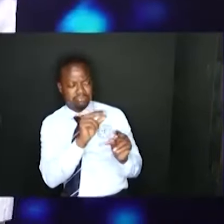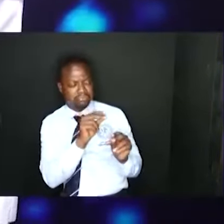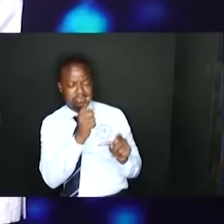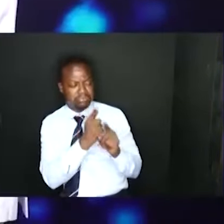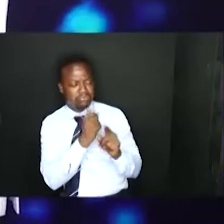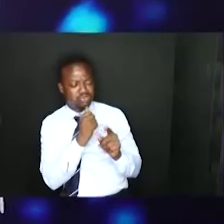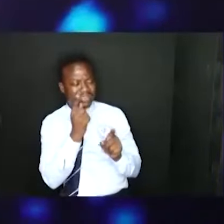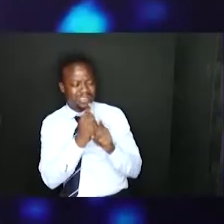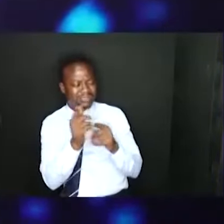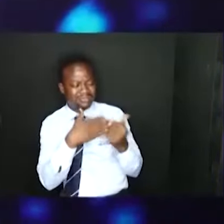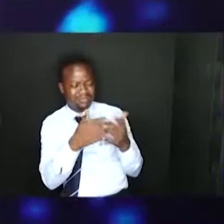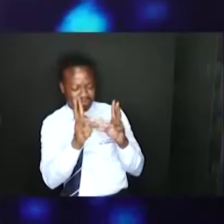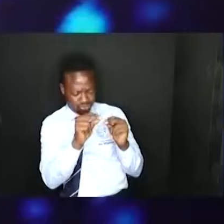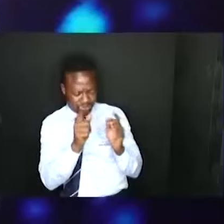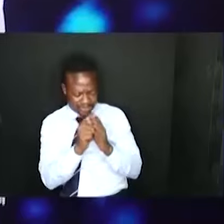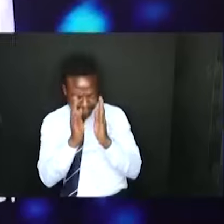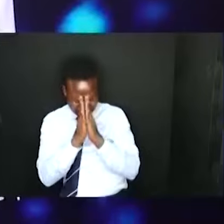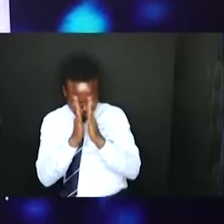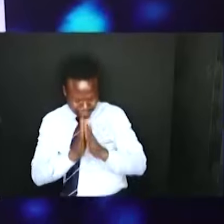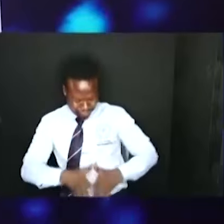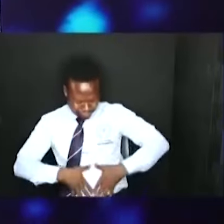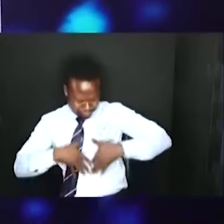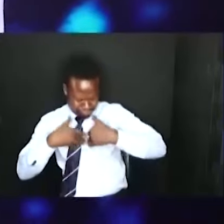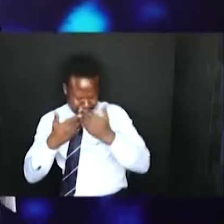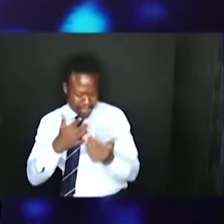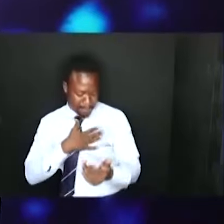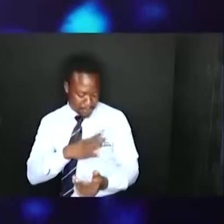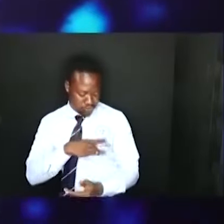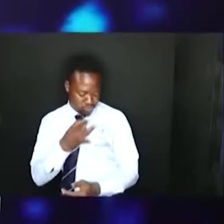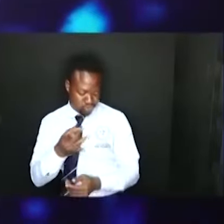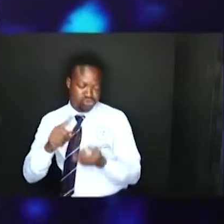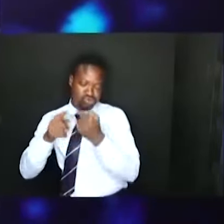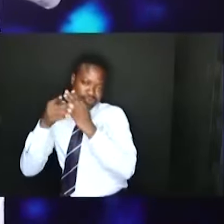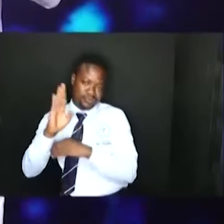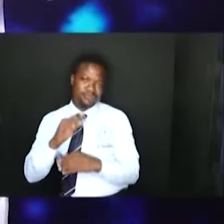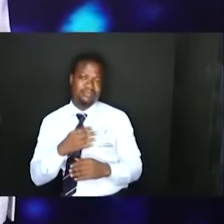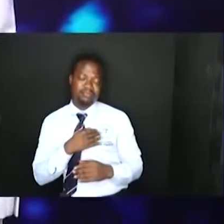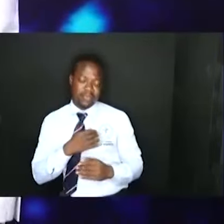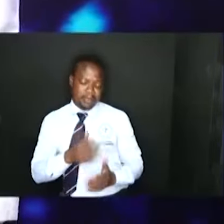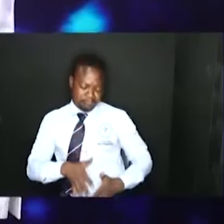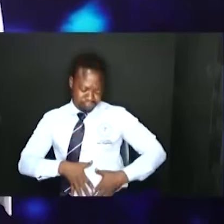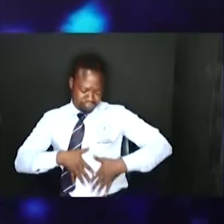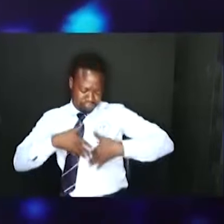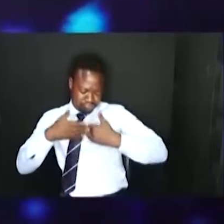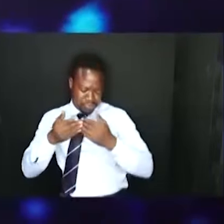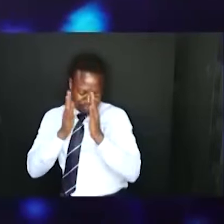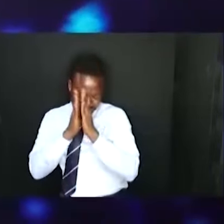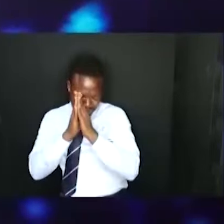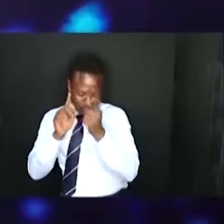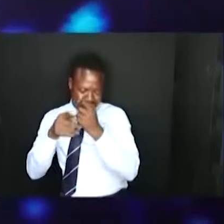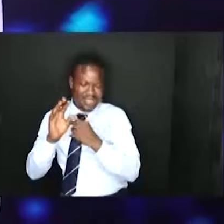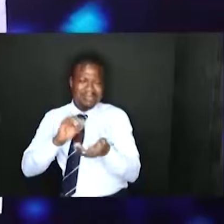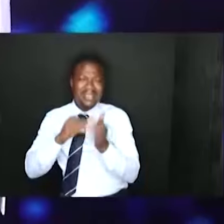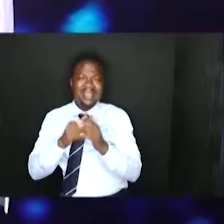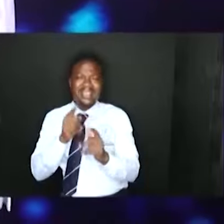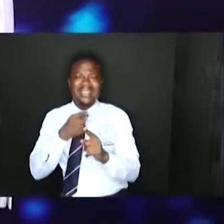ene. I was pouring out my soul to the Lord. Hwie me kra na me hwie me kra gu ewurade ene. Now what does she mean by